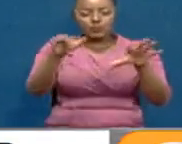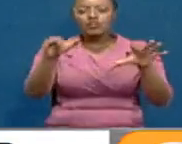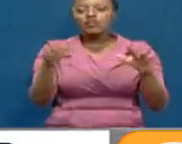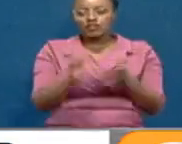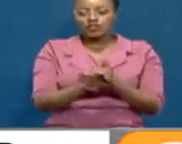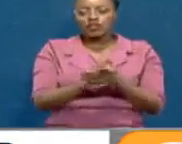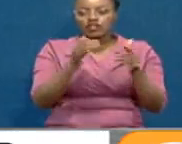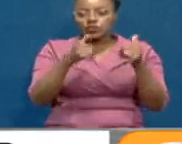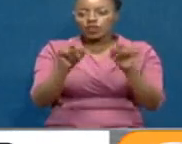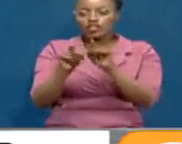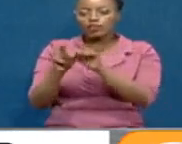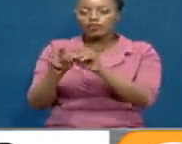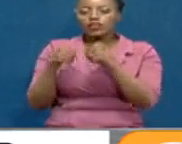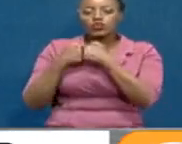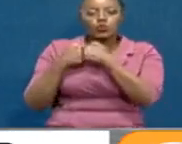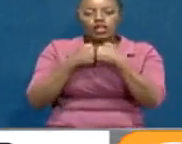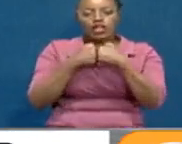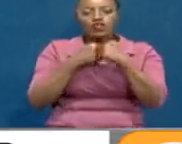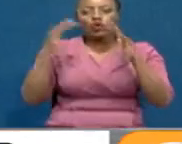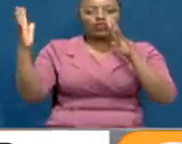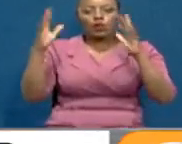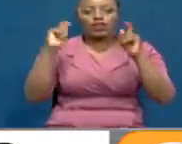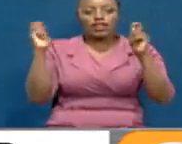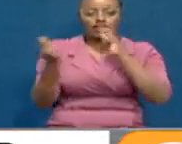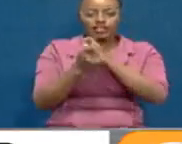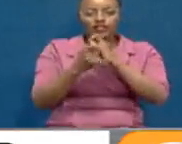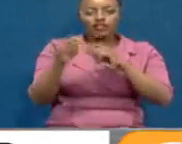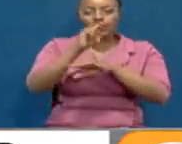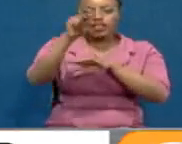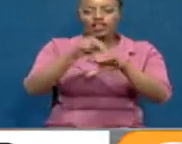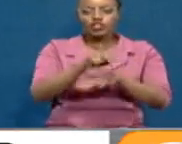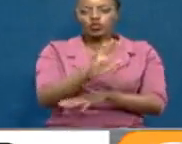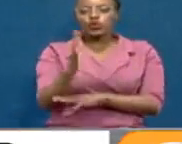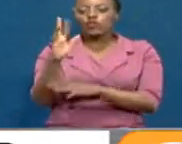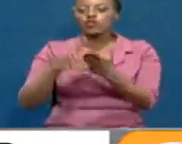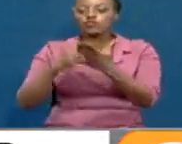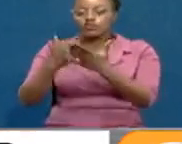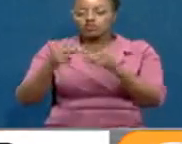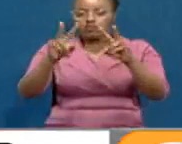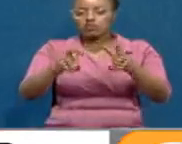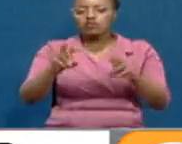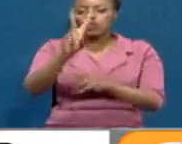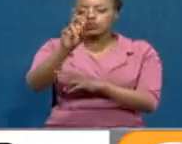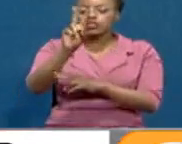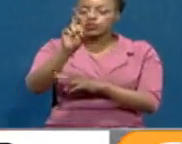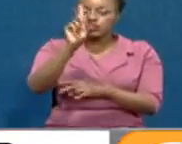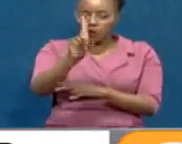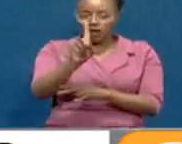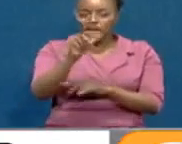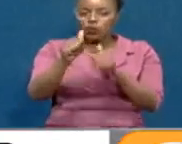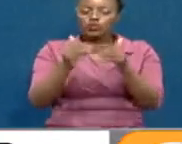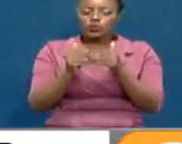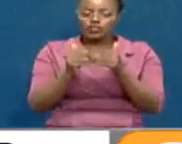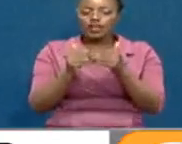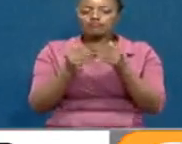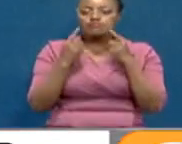national effort to address the challenge of climate change. According to the National Forest Resources Assessment Report 2021, released by the Kenya